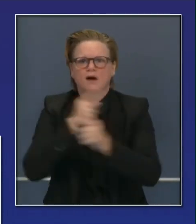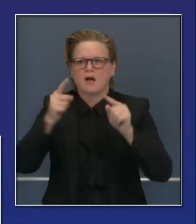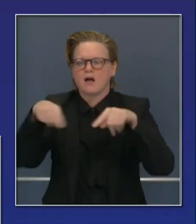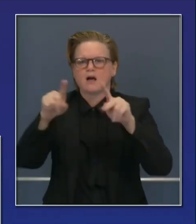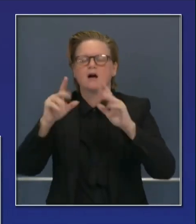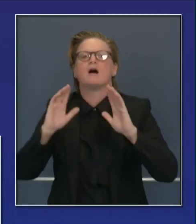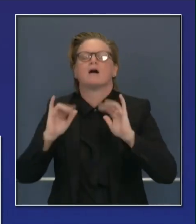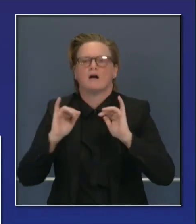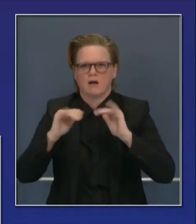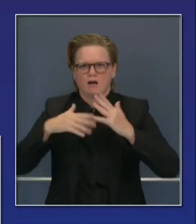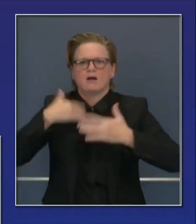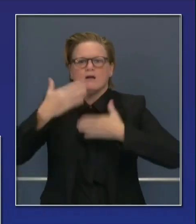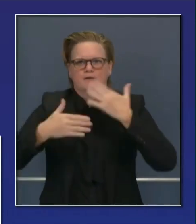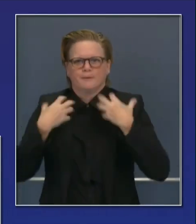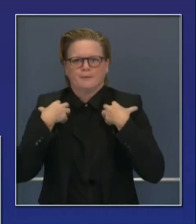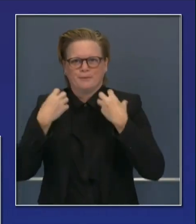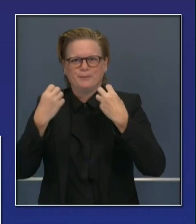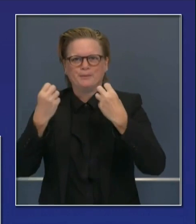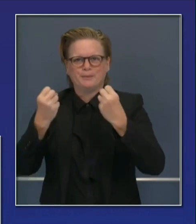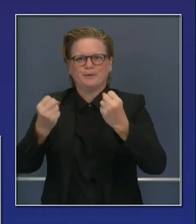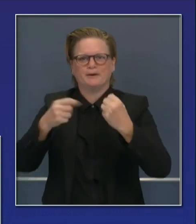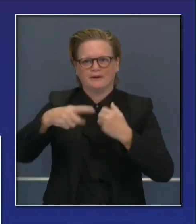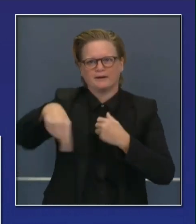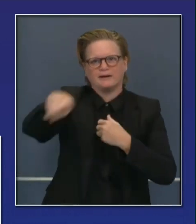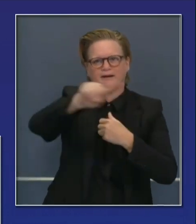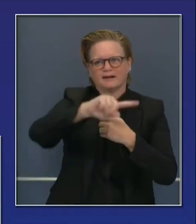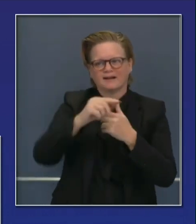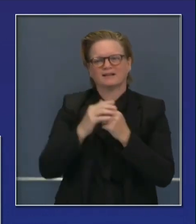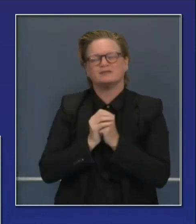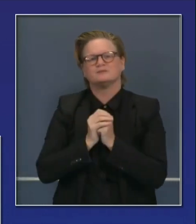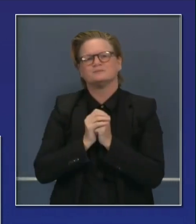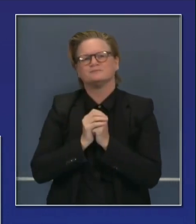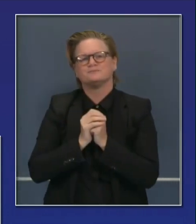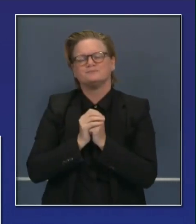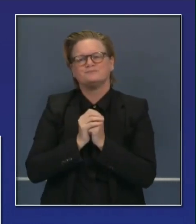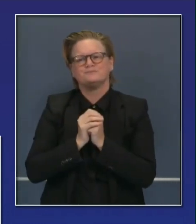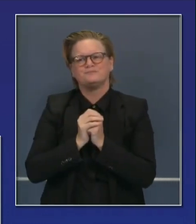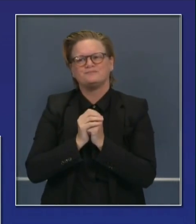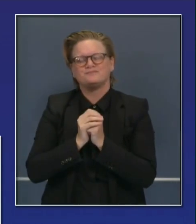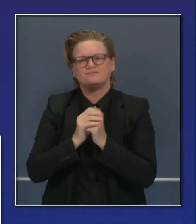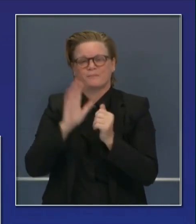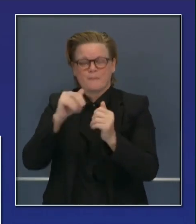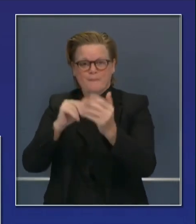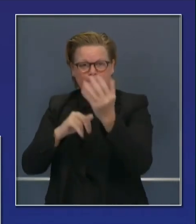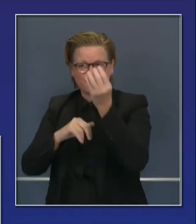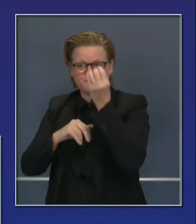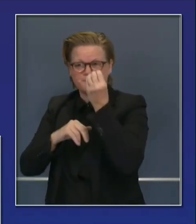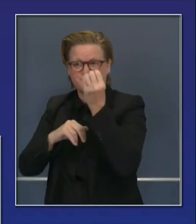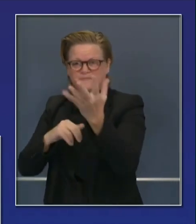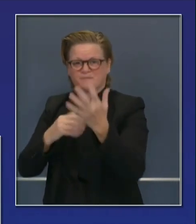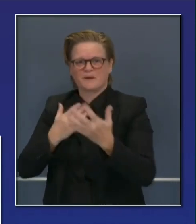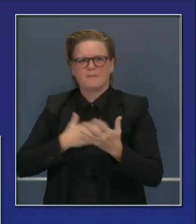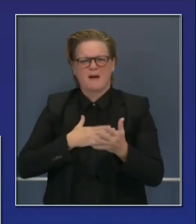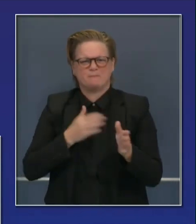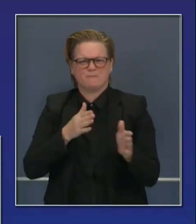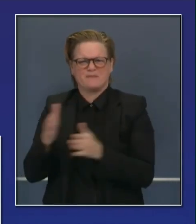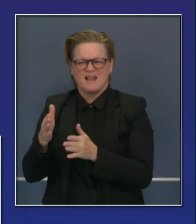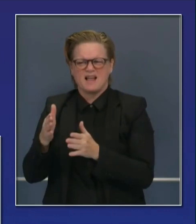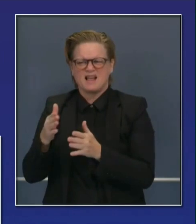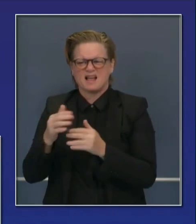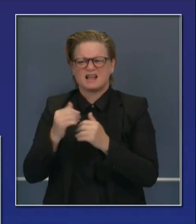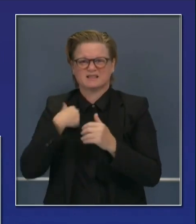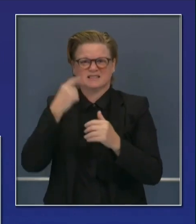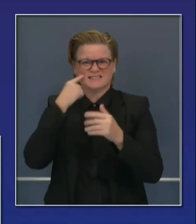opportunity to take the vaccine. I want to update you on the plan. So I mentioned on